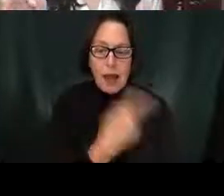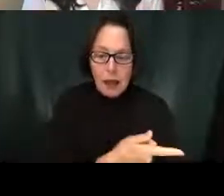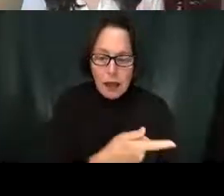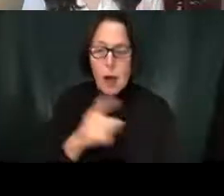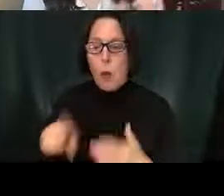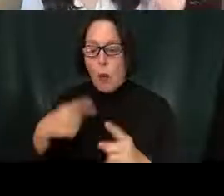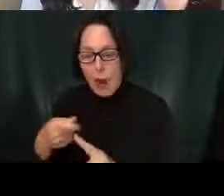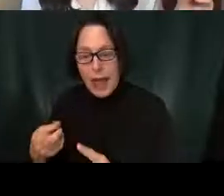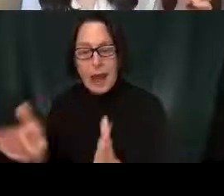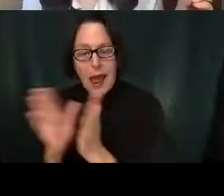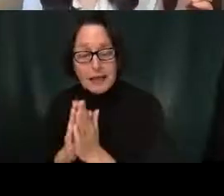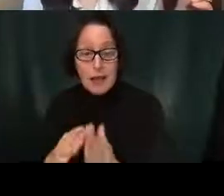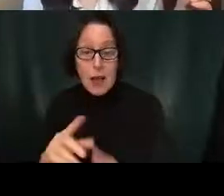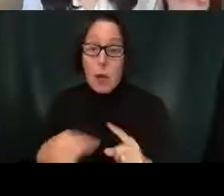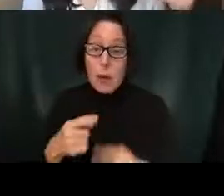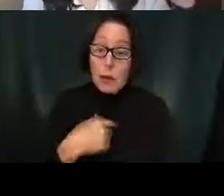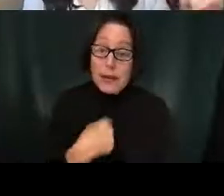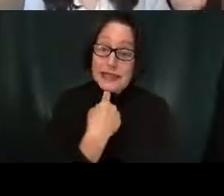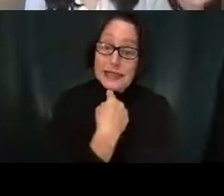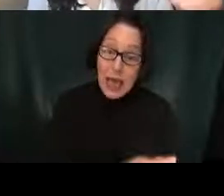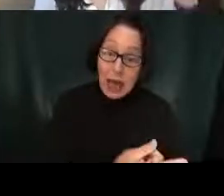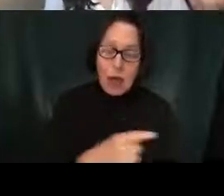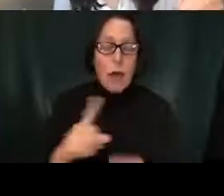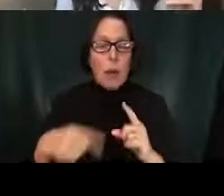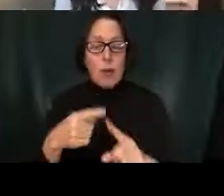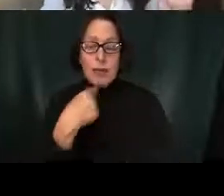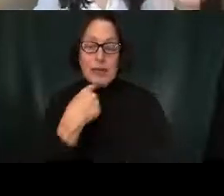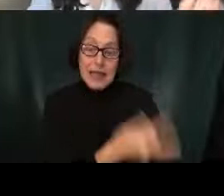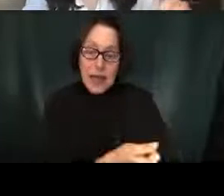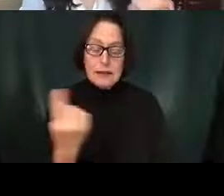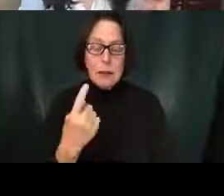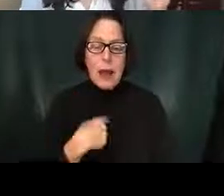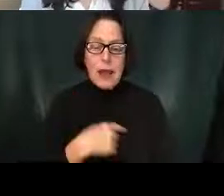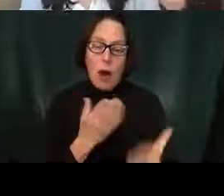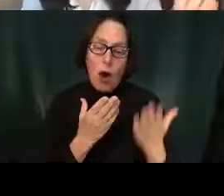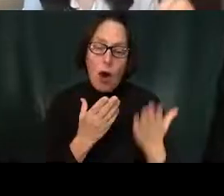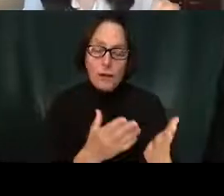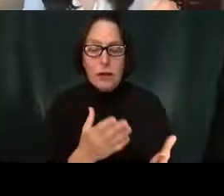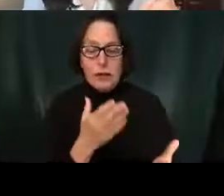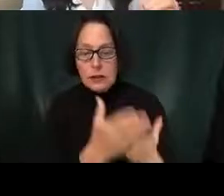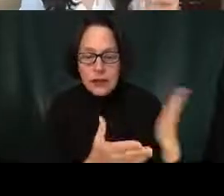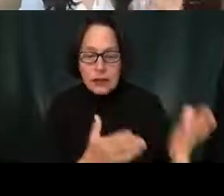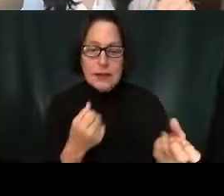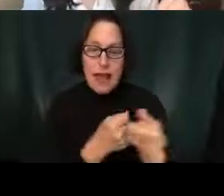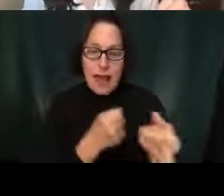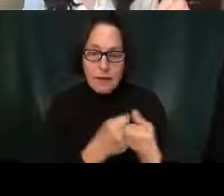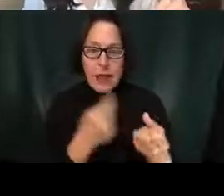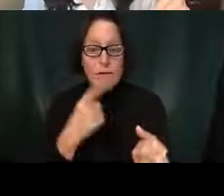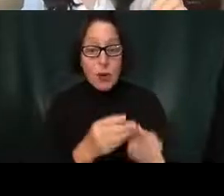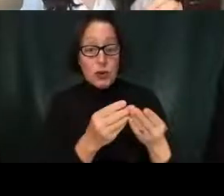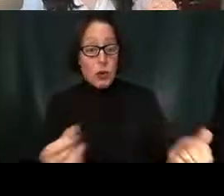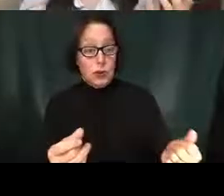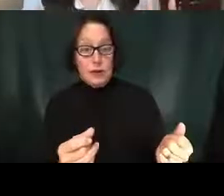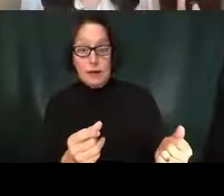outcomes of when we tell someone the answer, give someone the answer, offer our suggestions, advocate for a